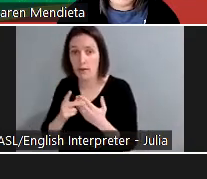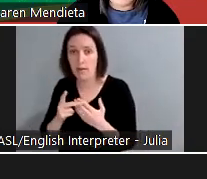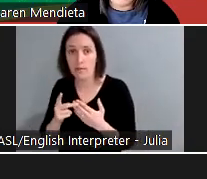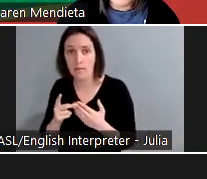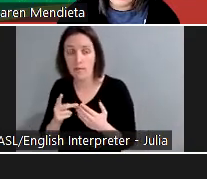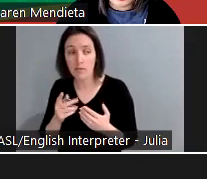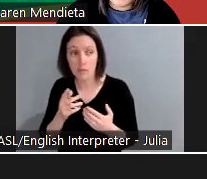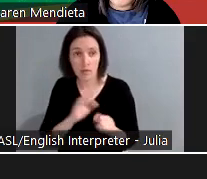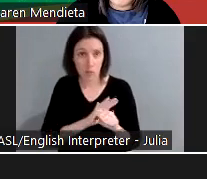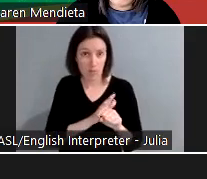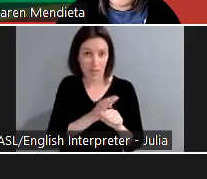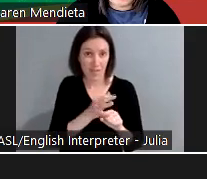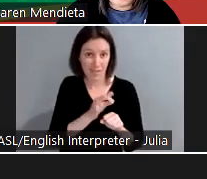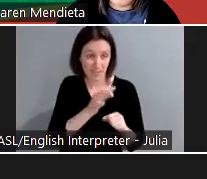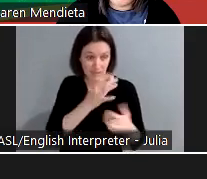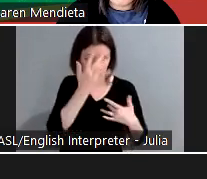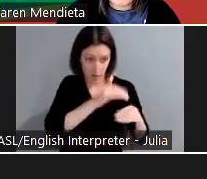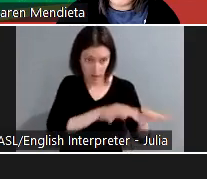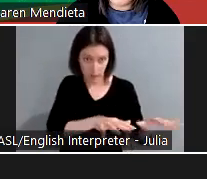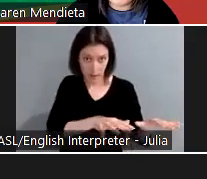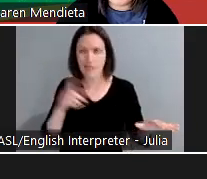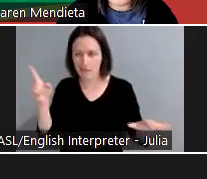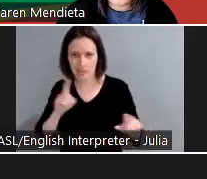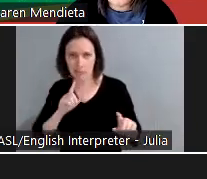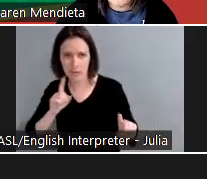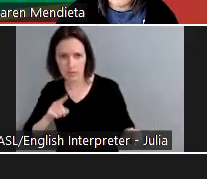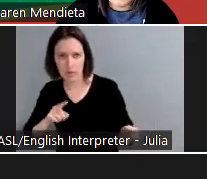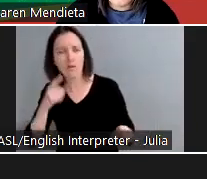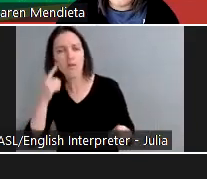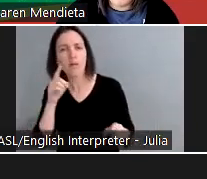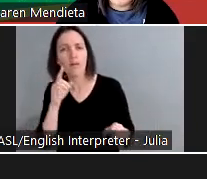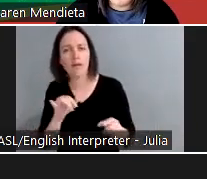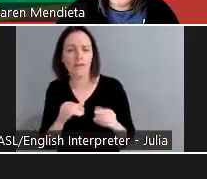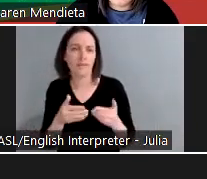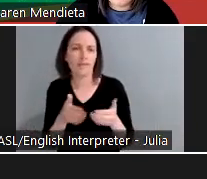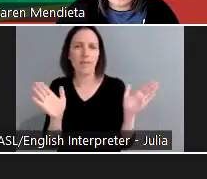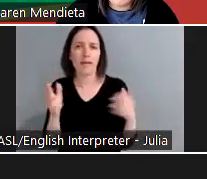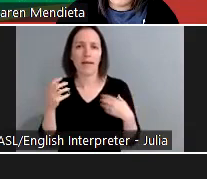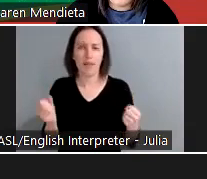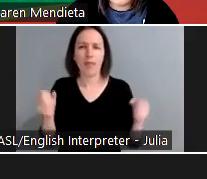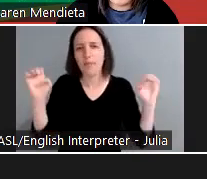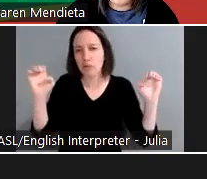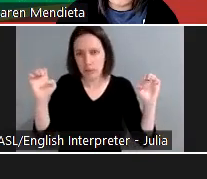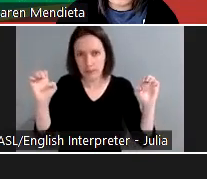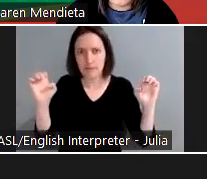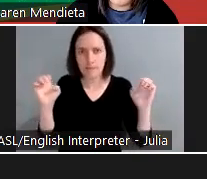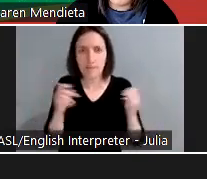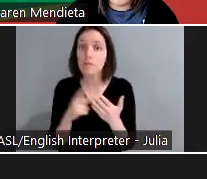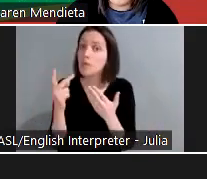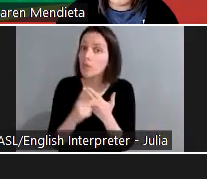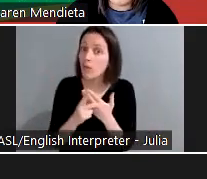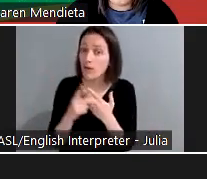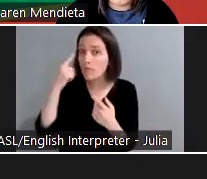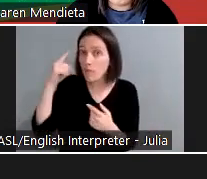COVID-19 pandemic under the public health emergency. The purpose of this program was to provide